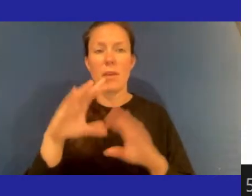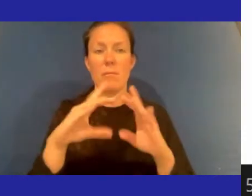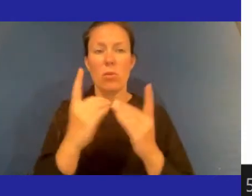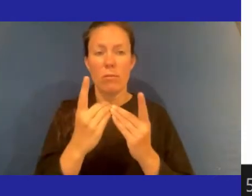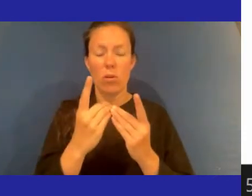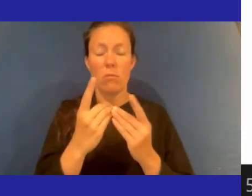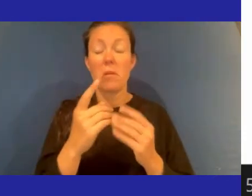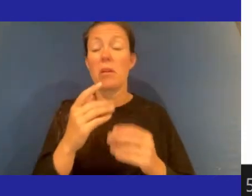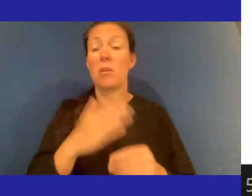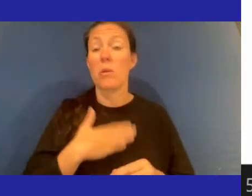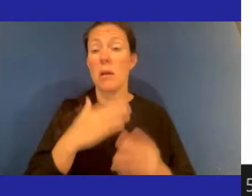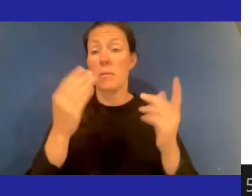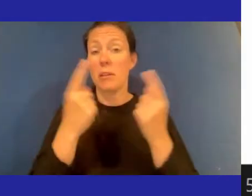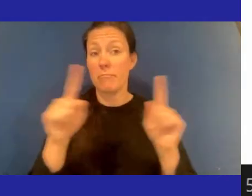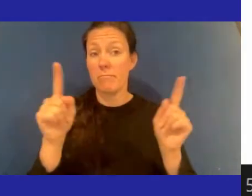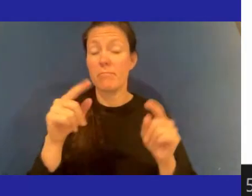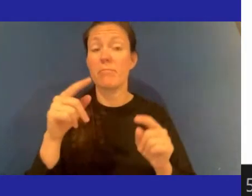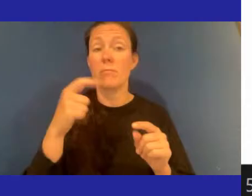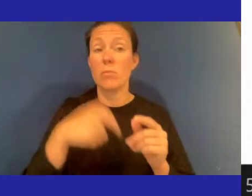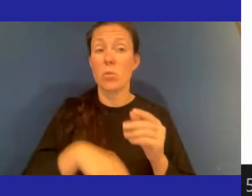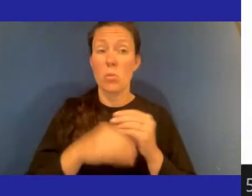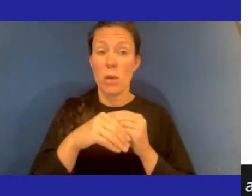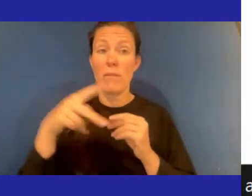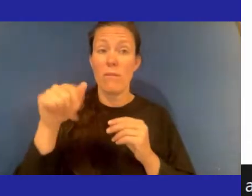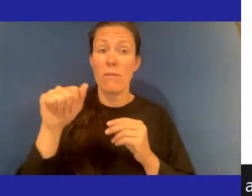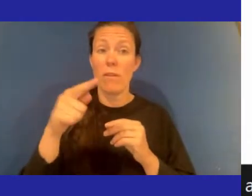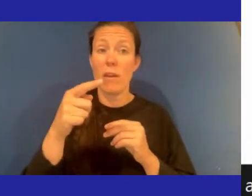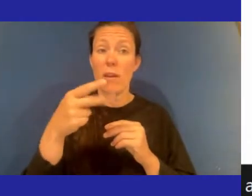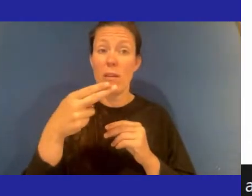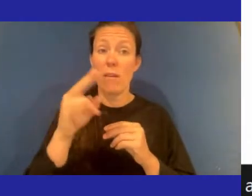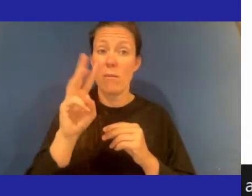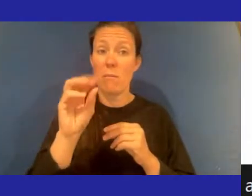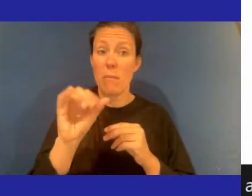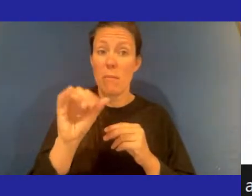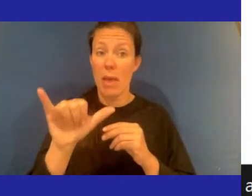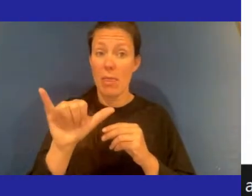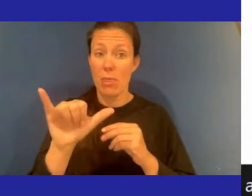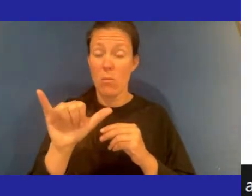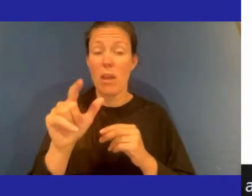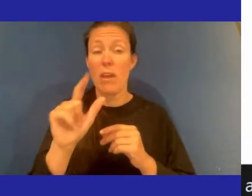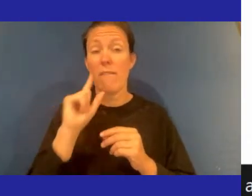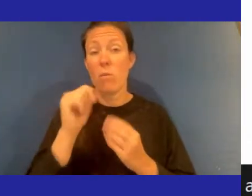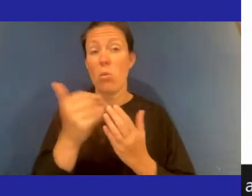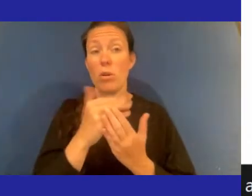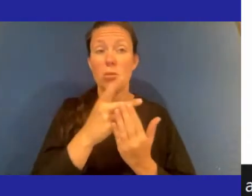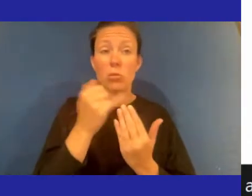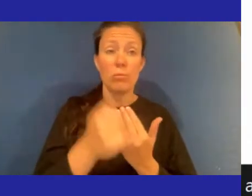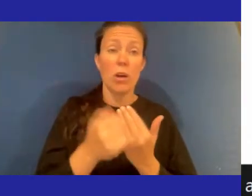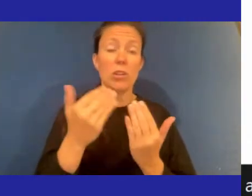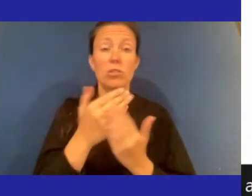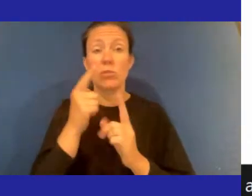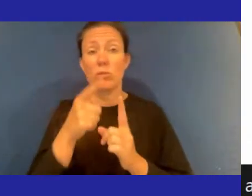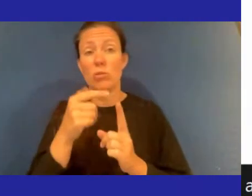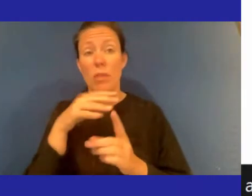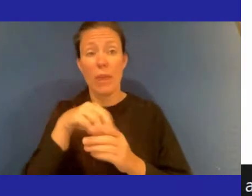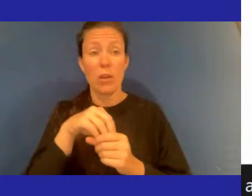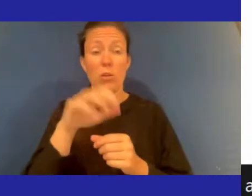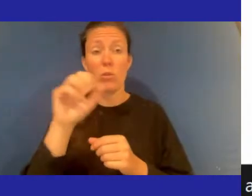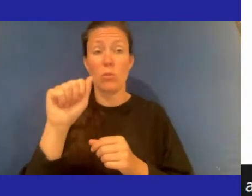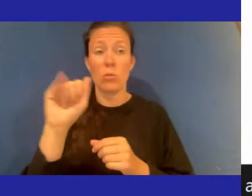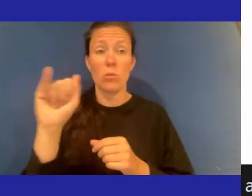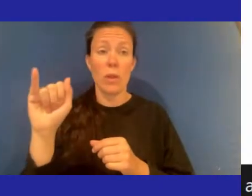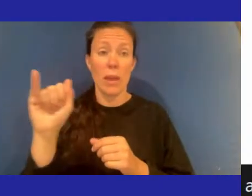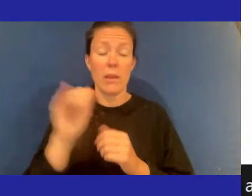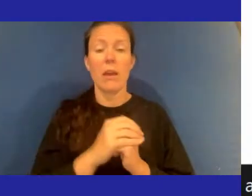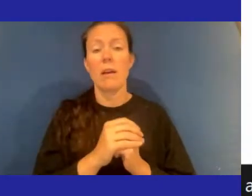say that we have added a pathway for any new projects or initiatives that have AI in it, which is important.